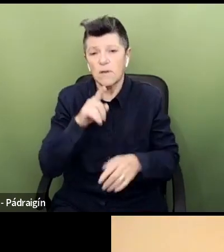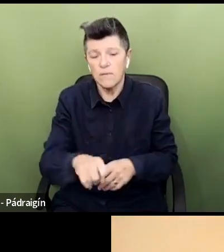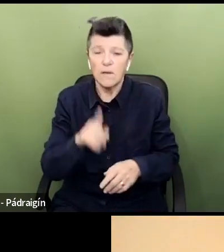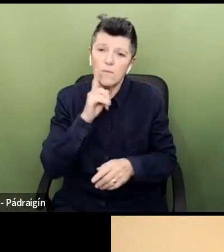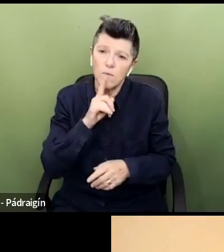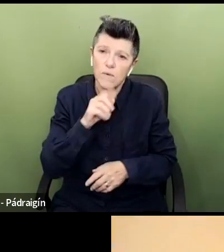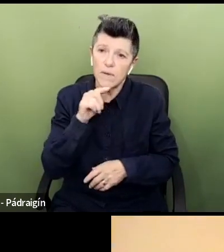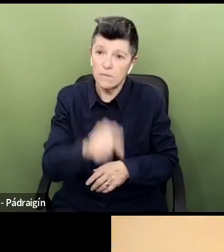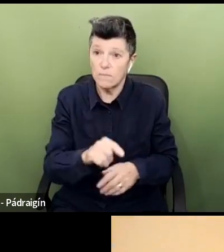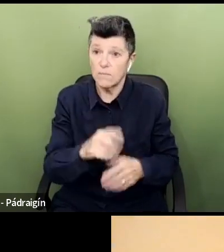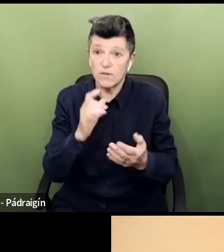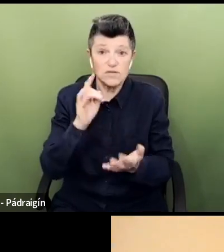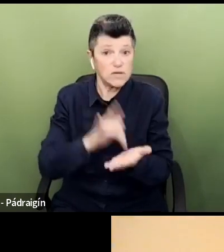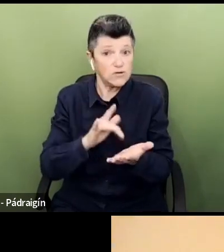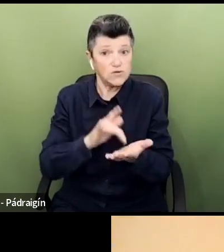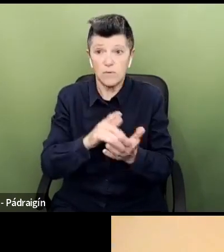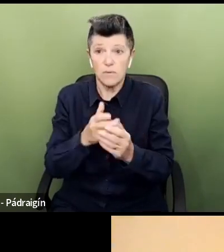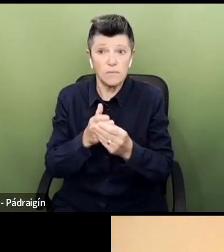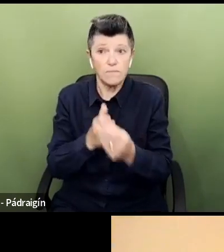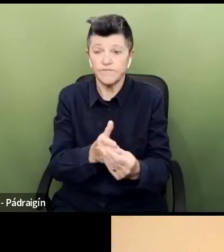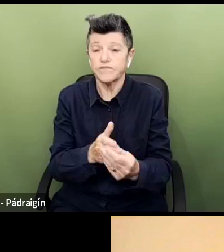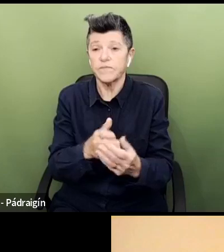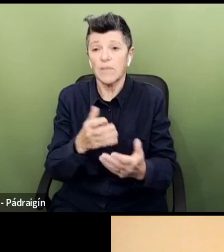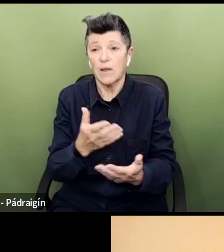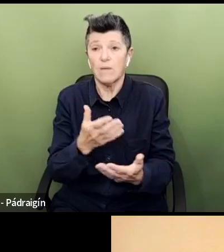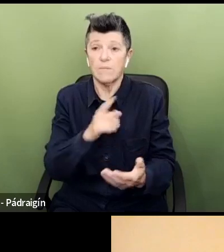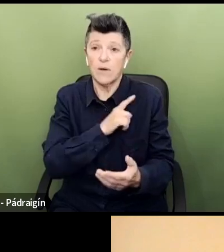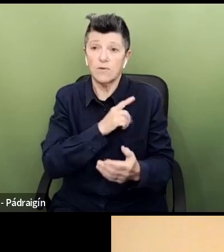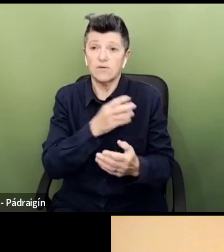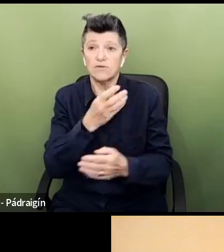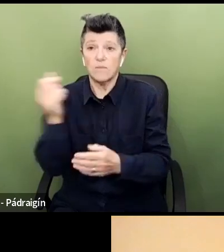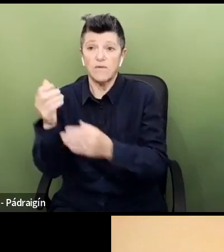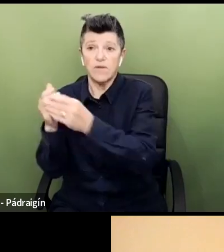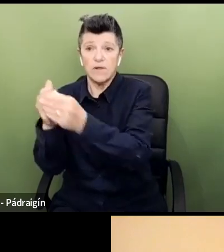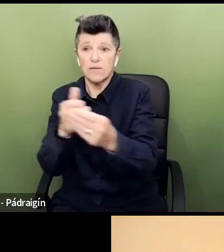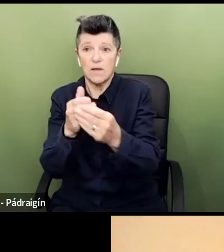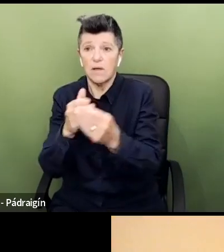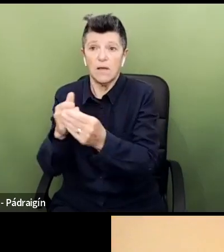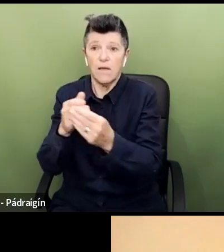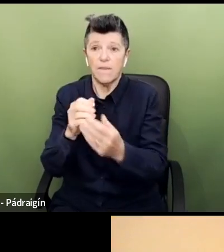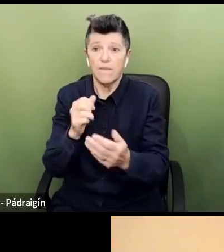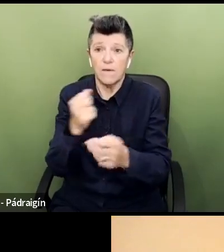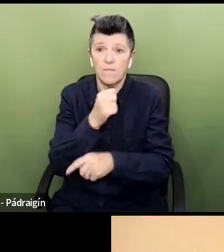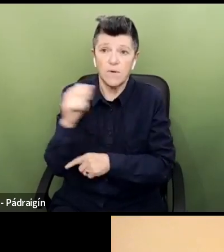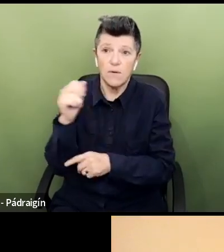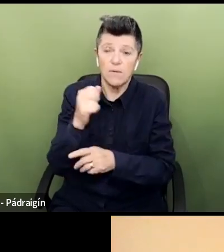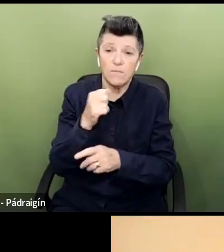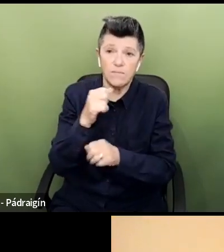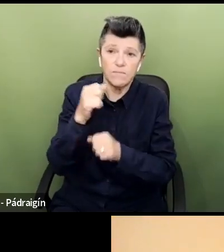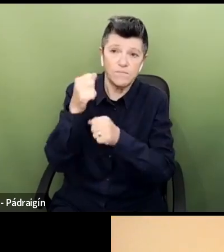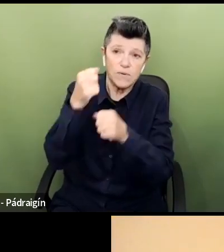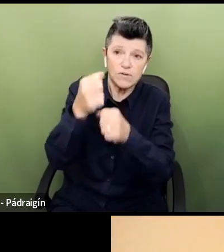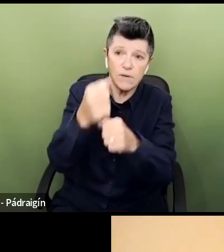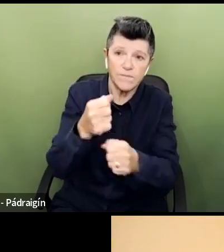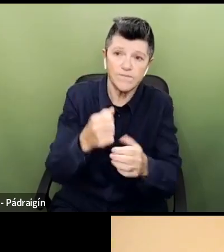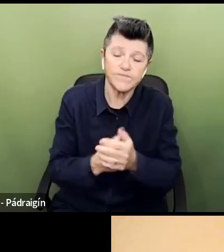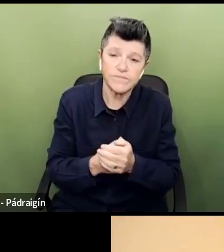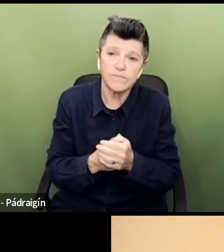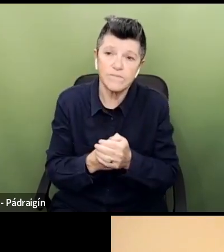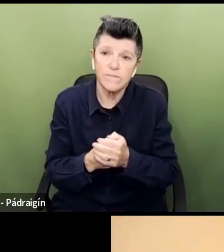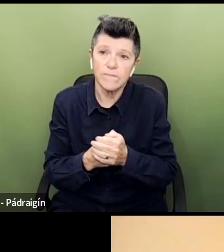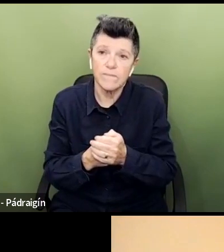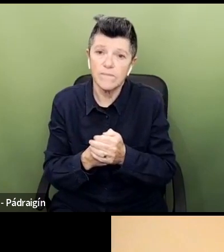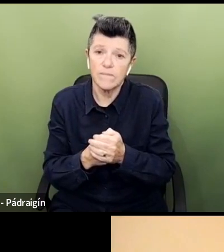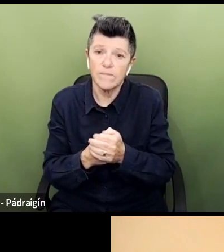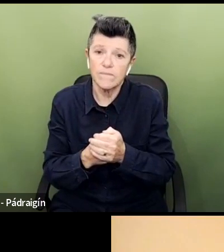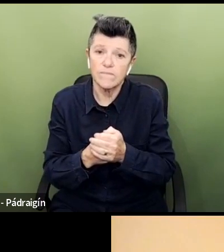that some of the leaders in the Belarus protests, Svetlana Tikhanovskaya, her husband